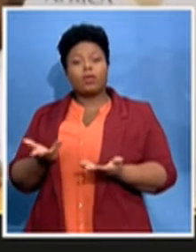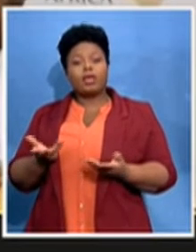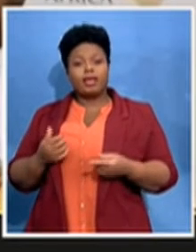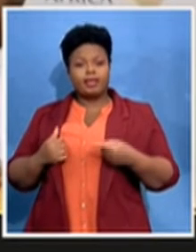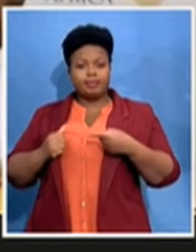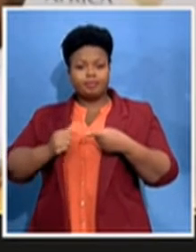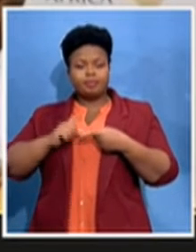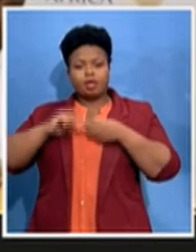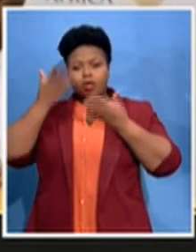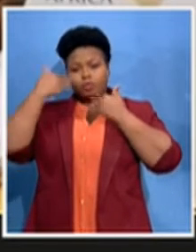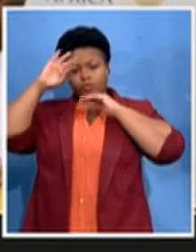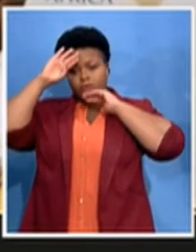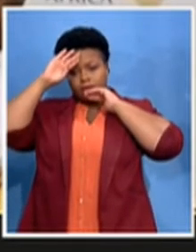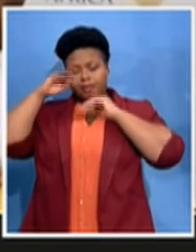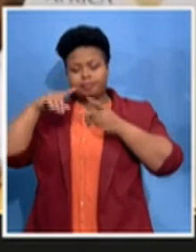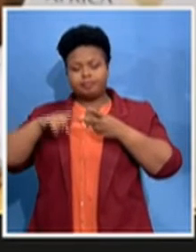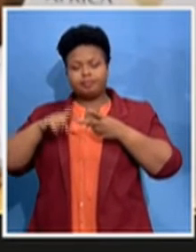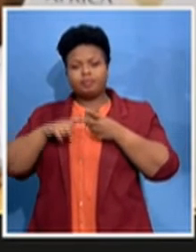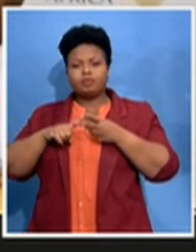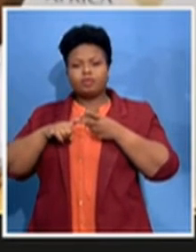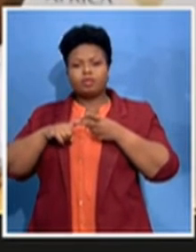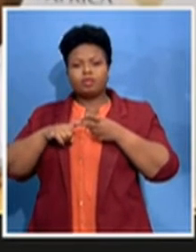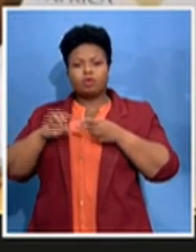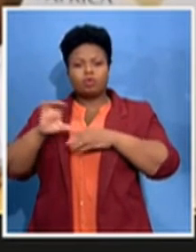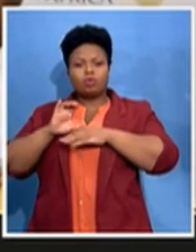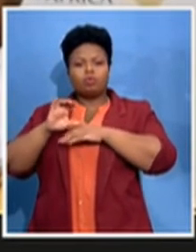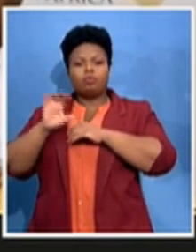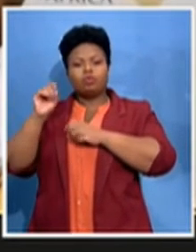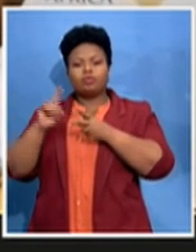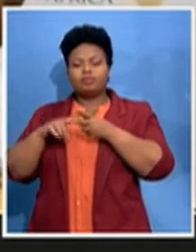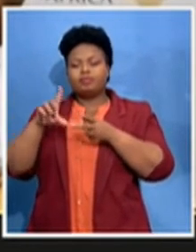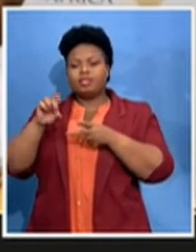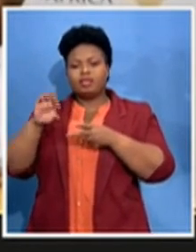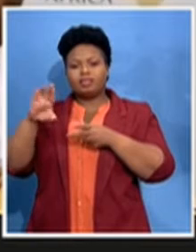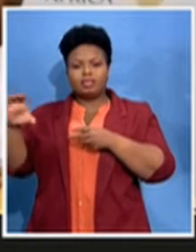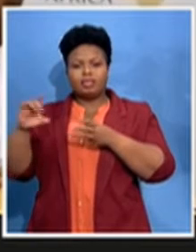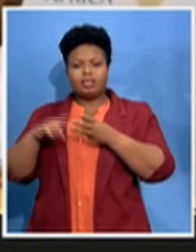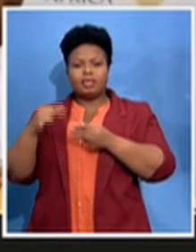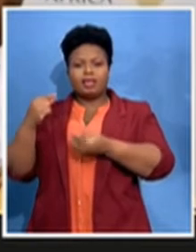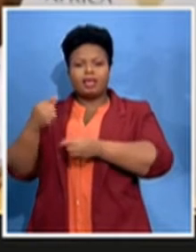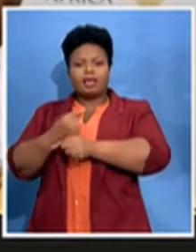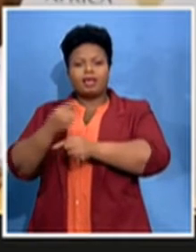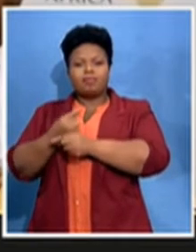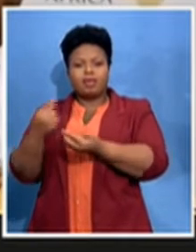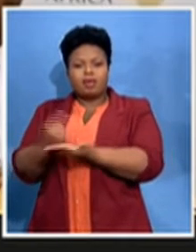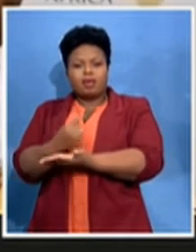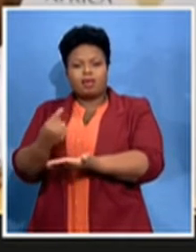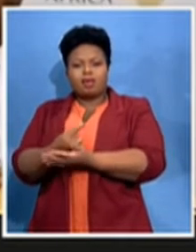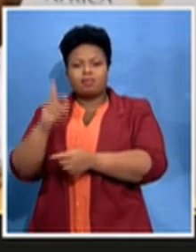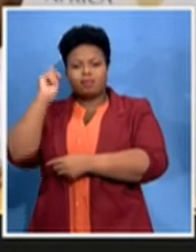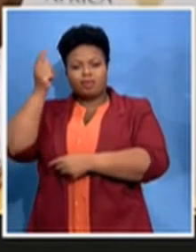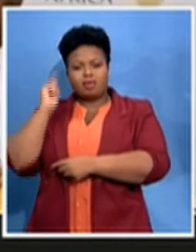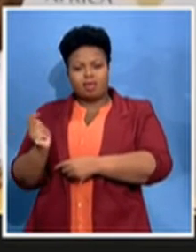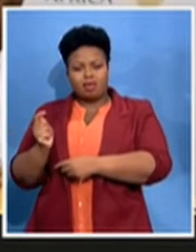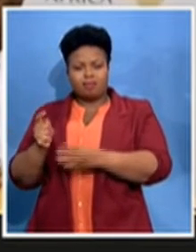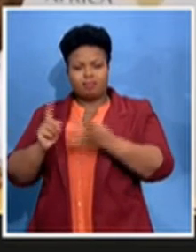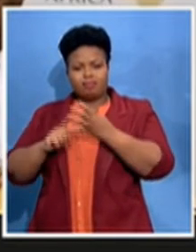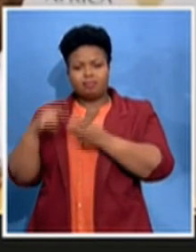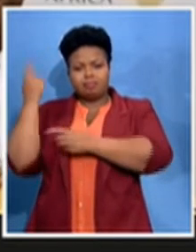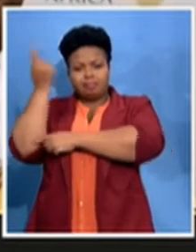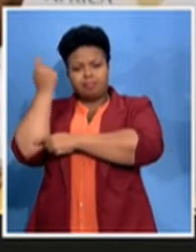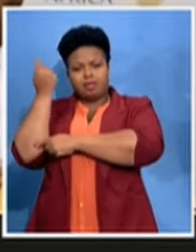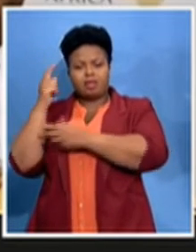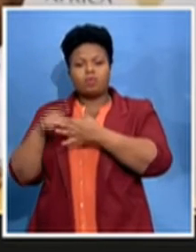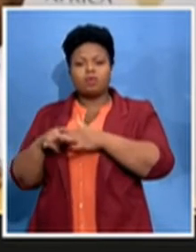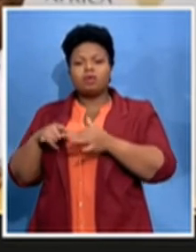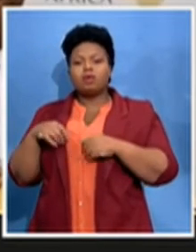Comoros, DR Congo, Gambia, Ghana, Kenya, Malawi, Mozambique,